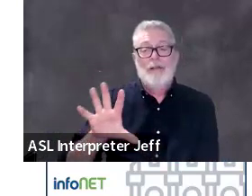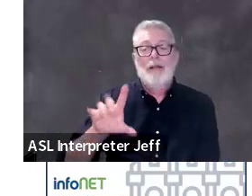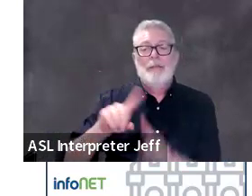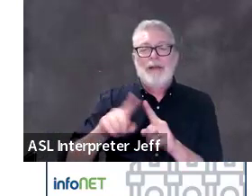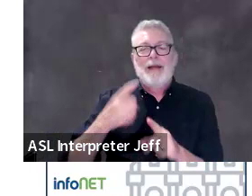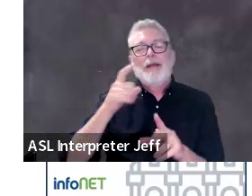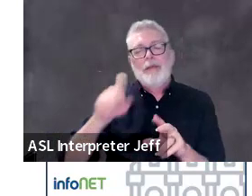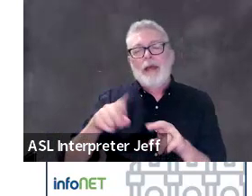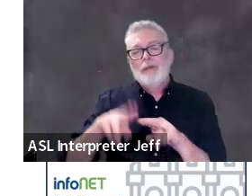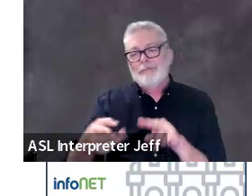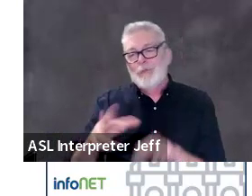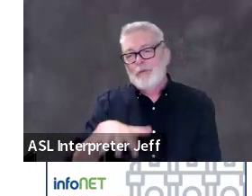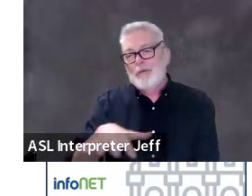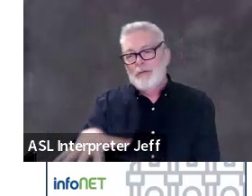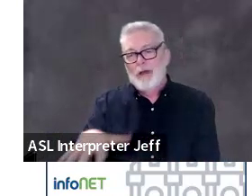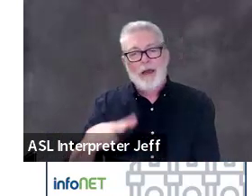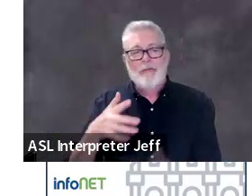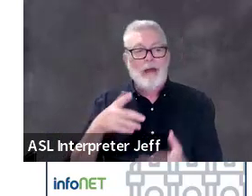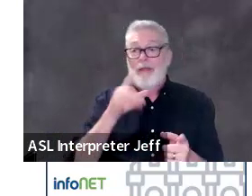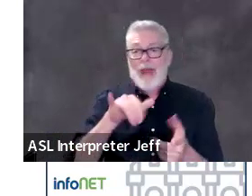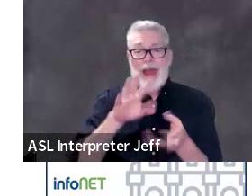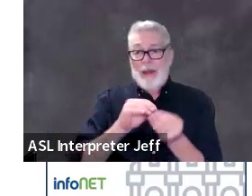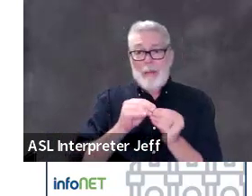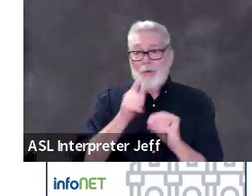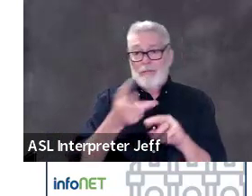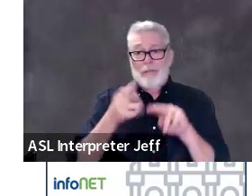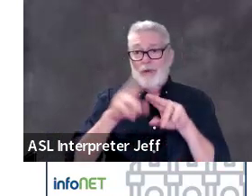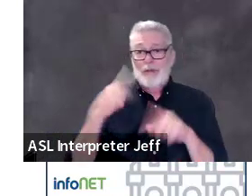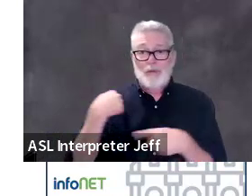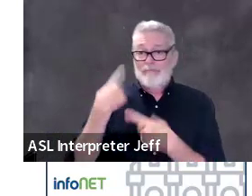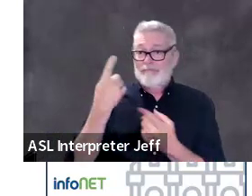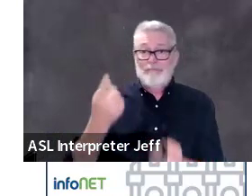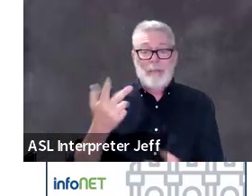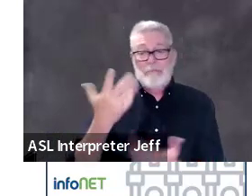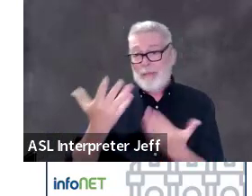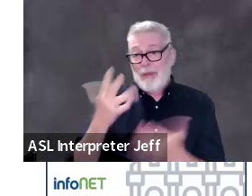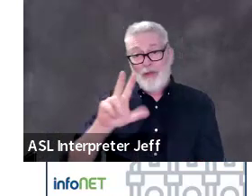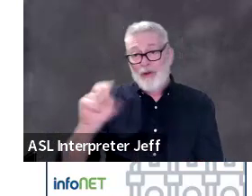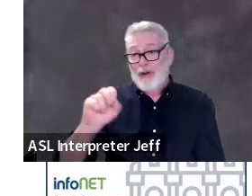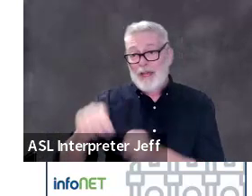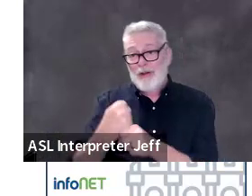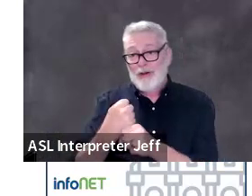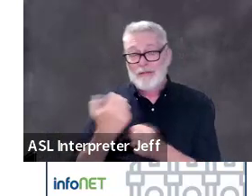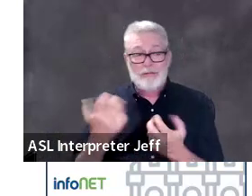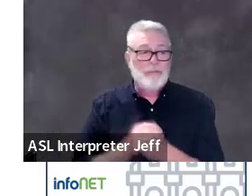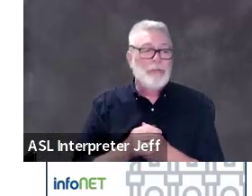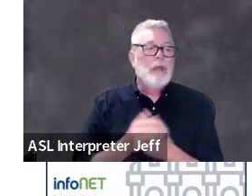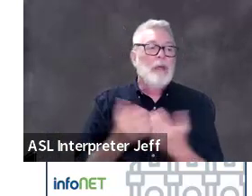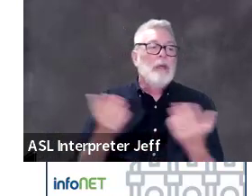$55. I don't think that's been increased in like 30 years either. So there was